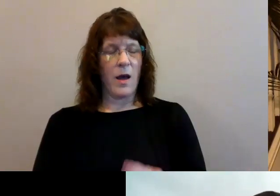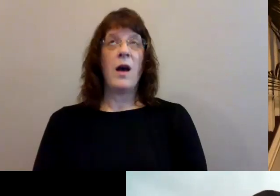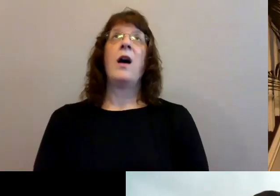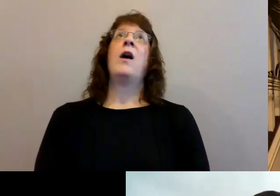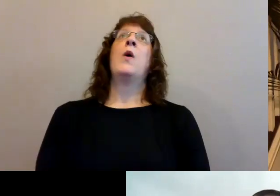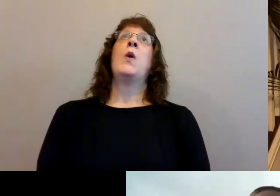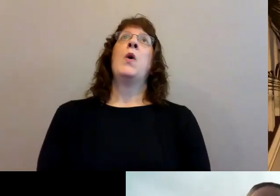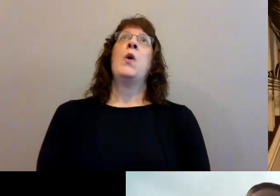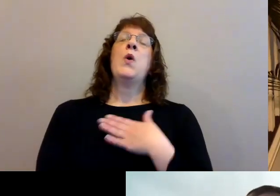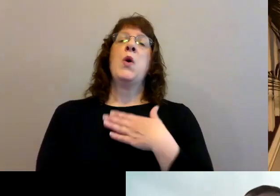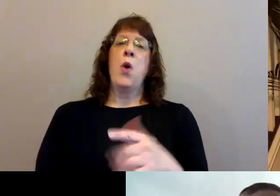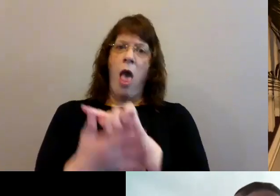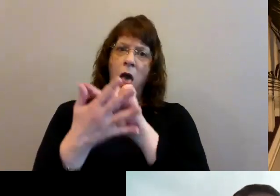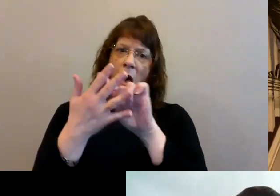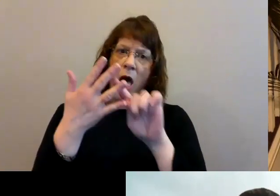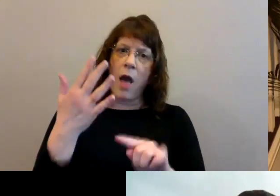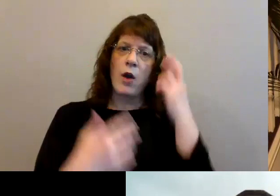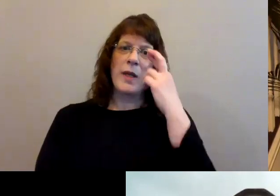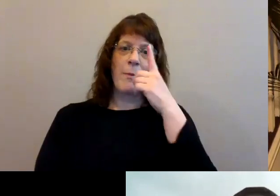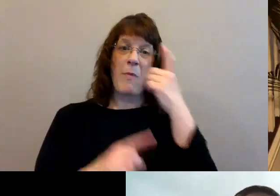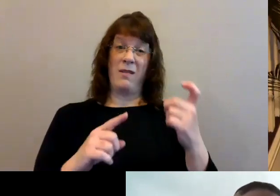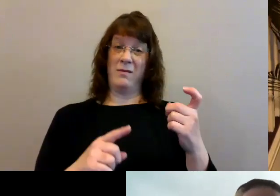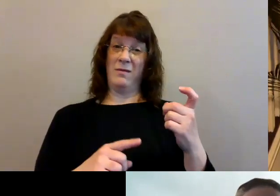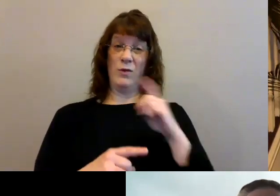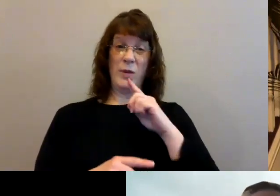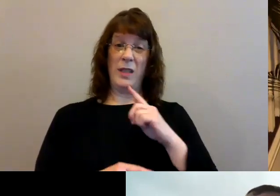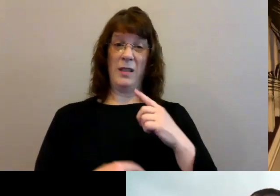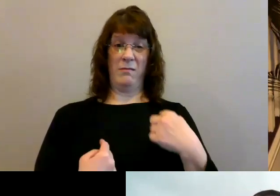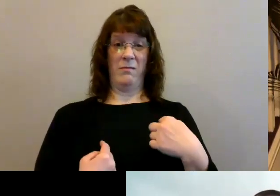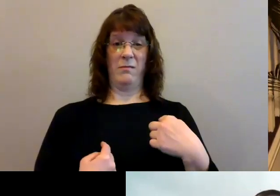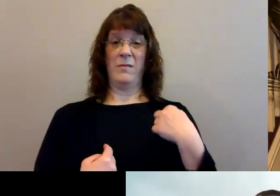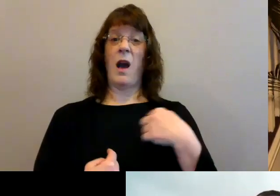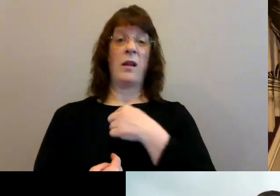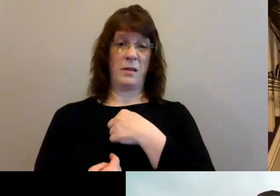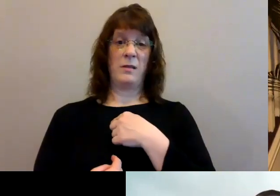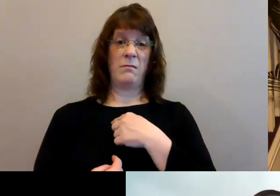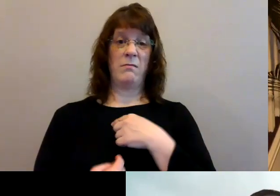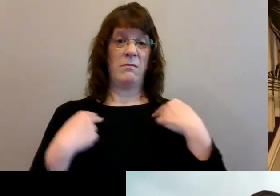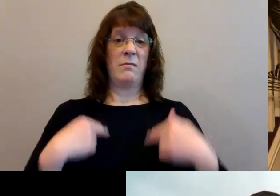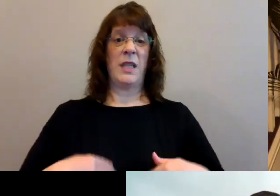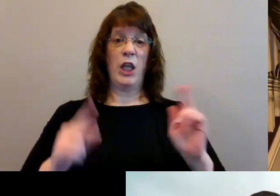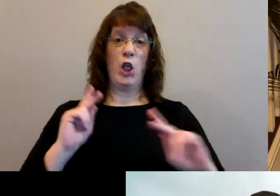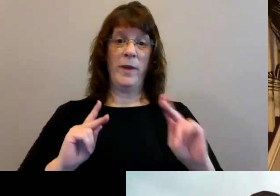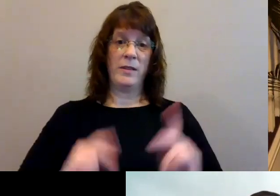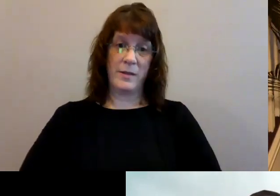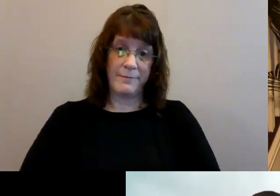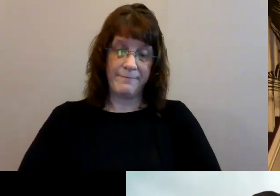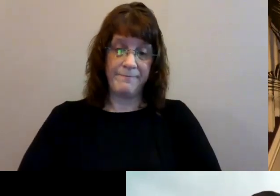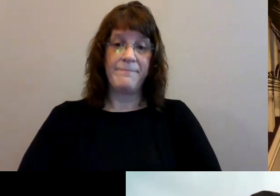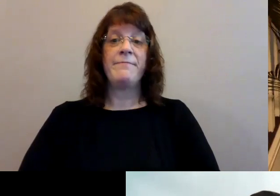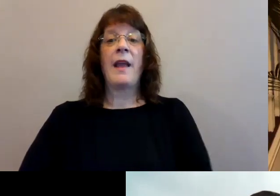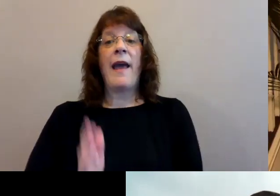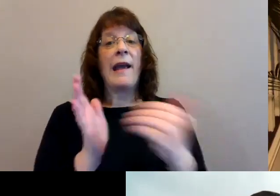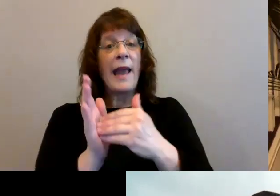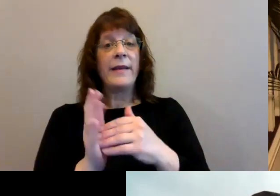so many reasons, but mainly us, basically. Like it all comes back to humans. But so again, this is not